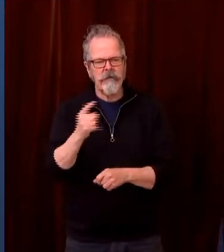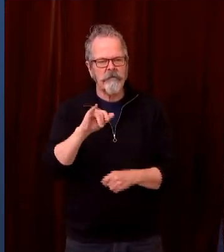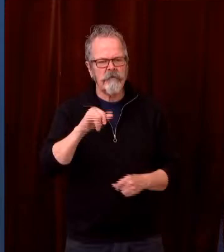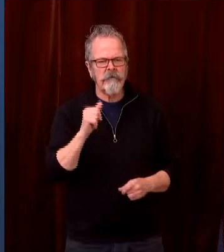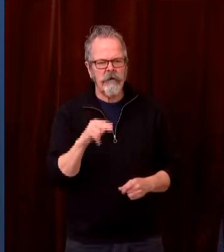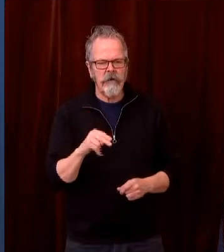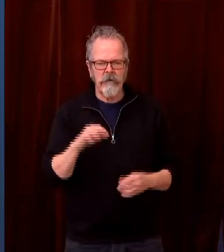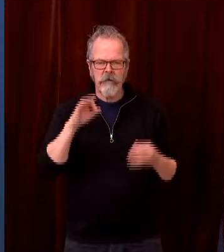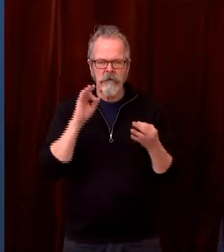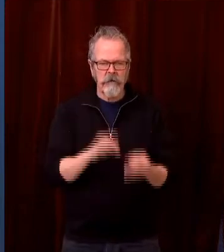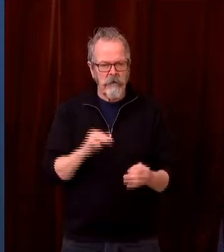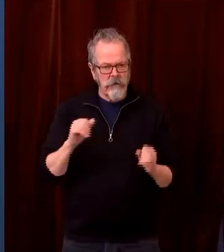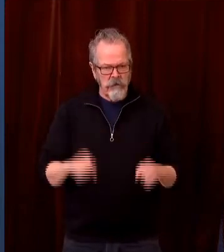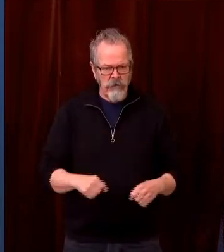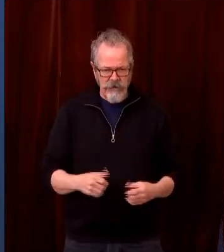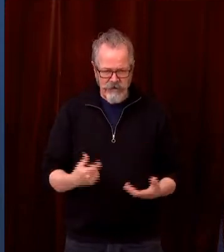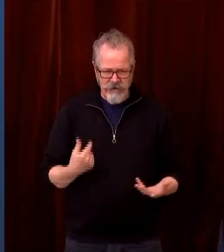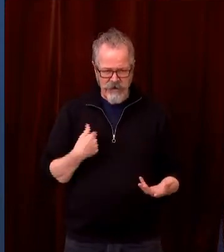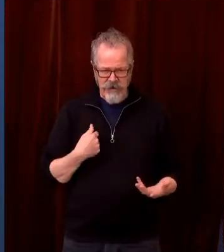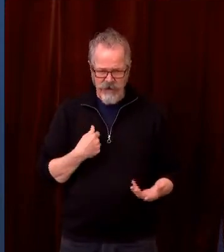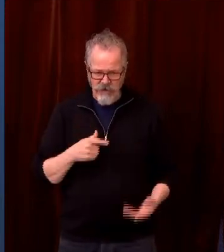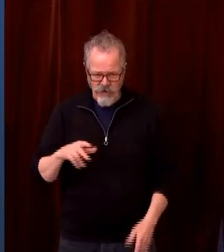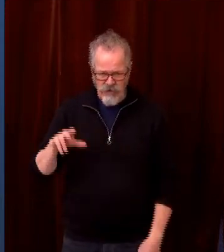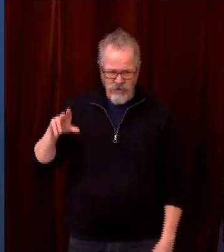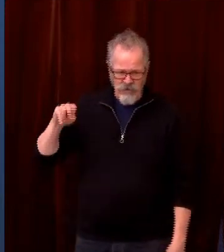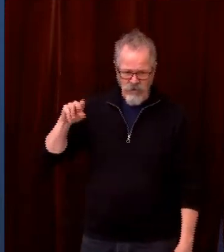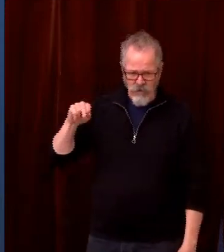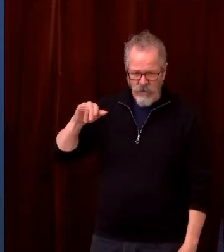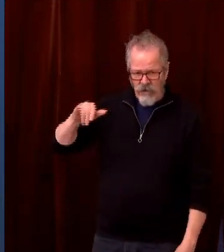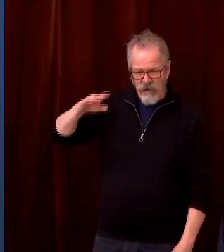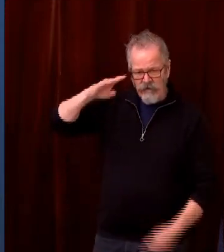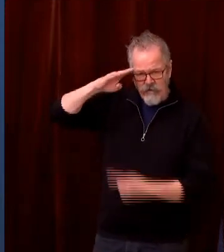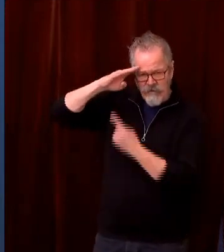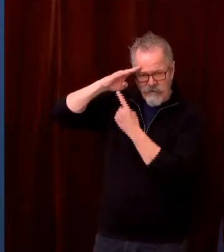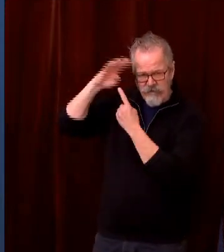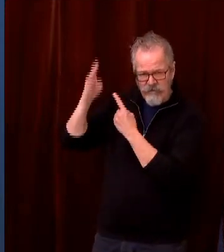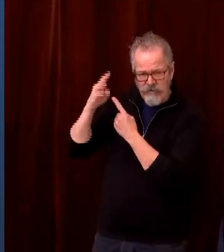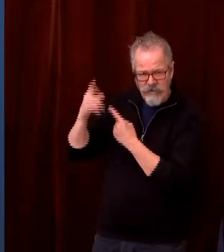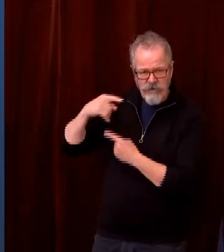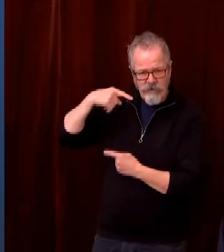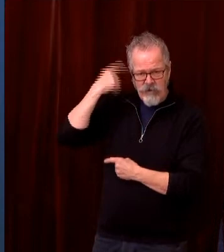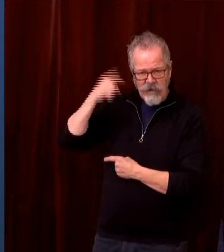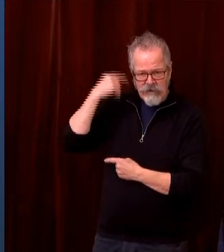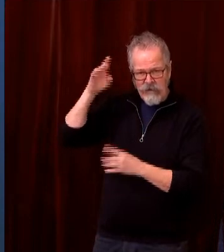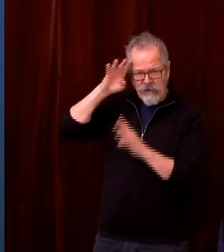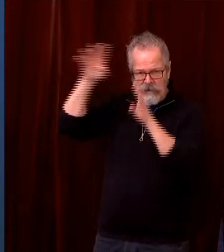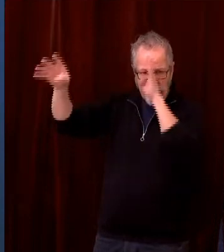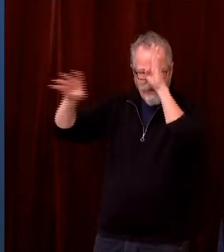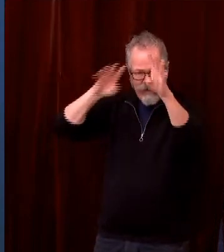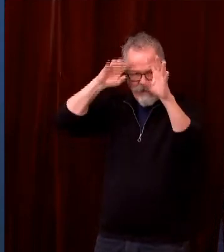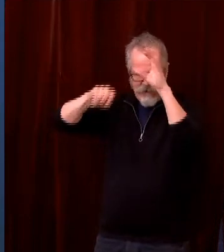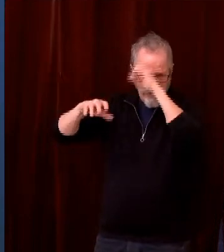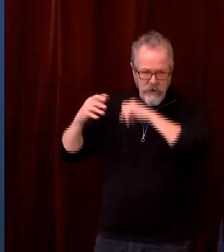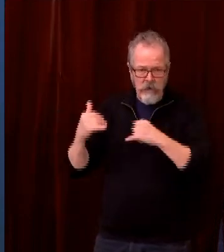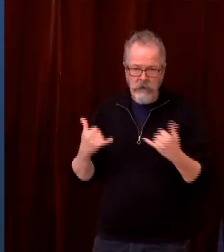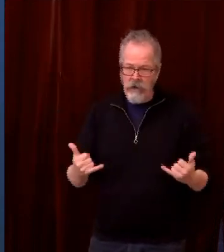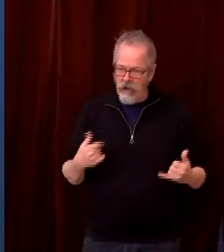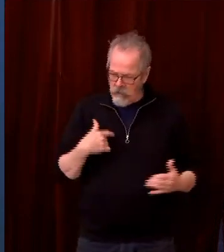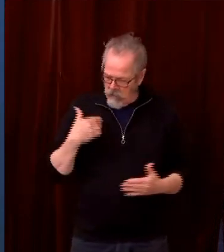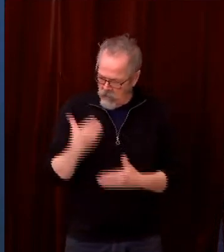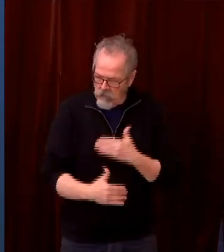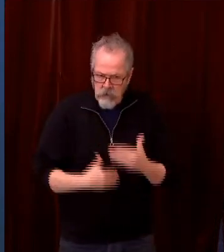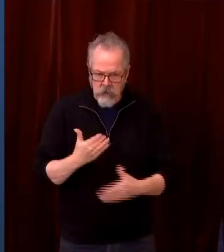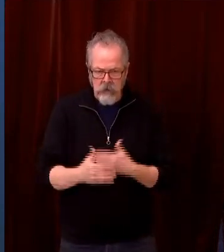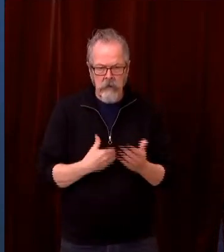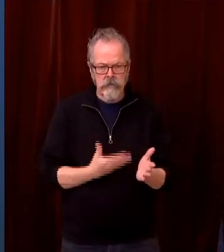no possible way that we could get that done. But we are getting it done, both because of the miracle of this vaccine,